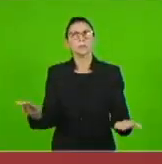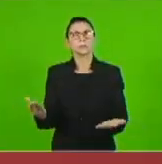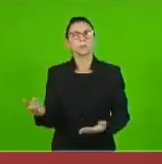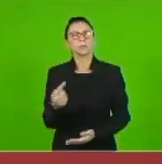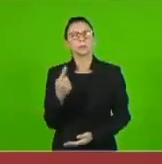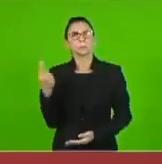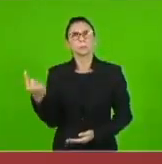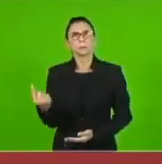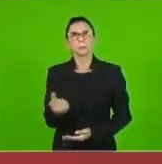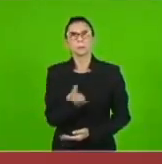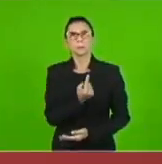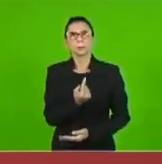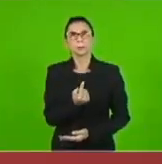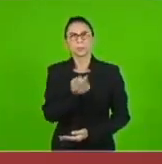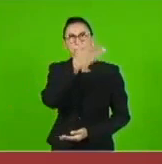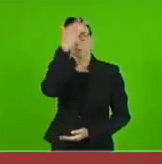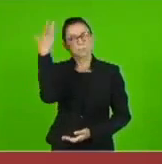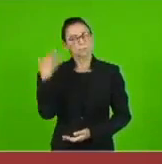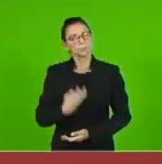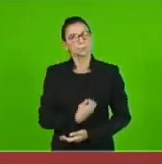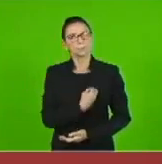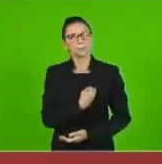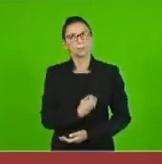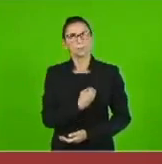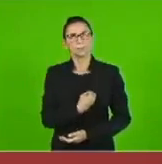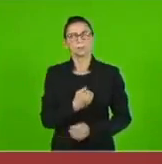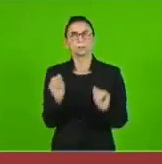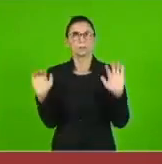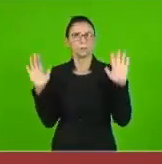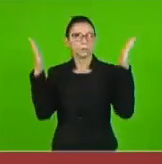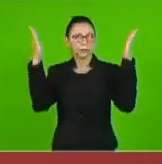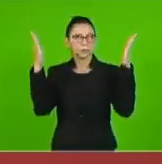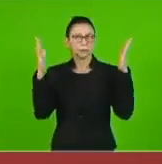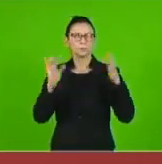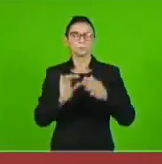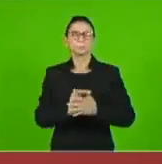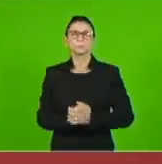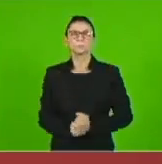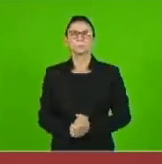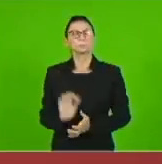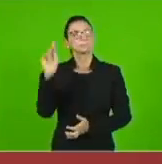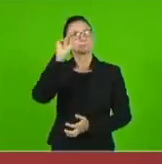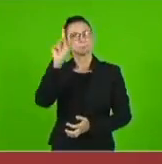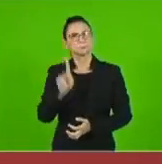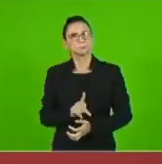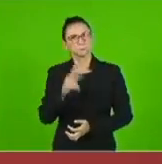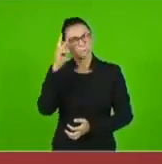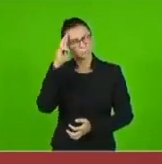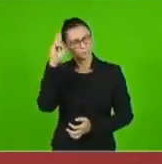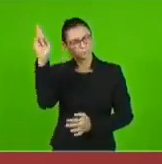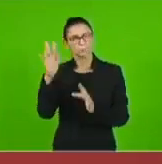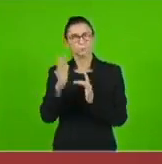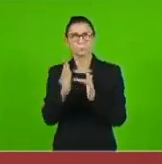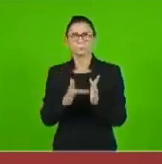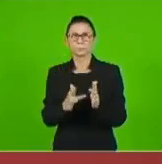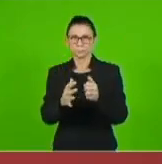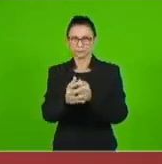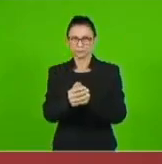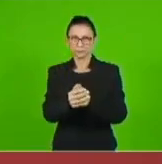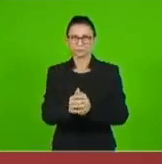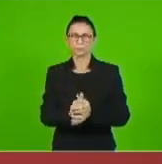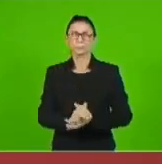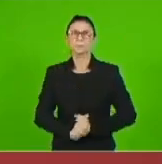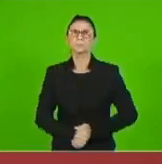We greet everyone, all the participants of this event, with the peace of the Lord Jesus. Amen.